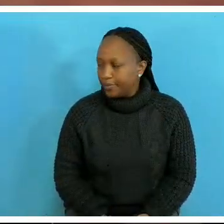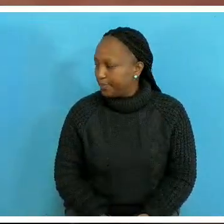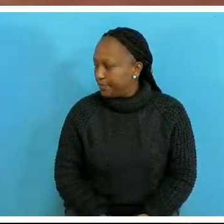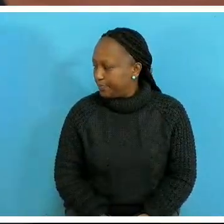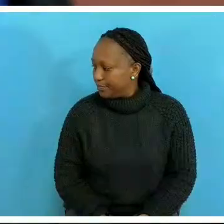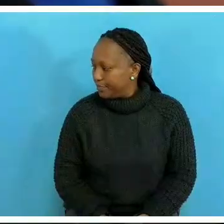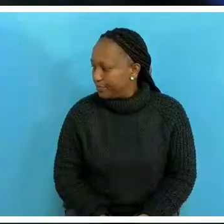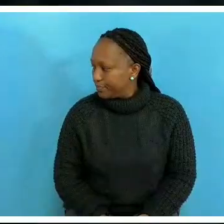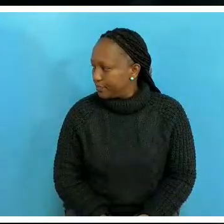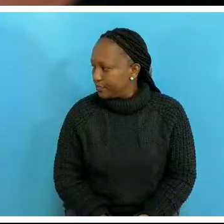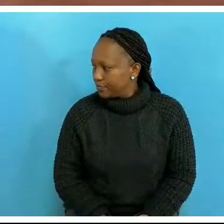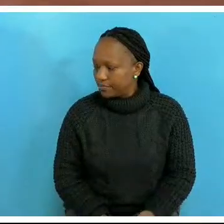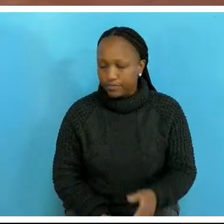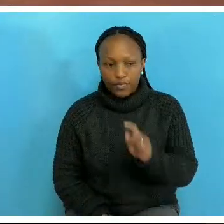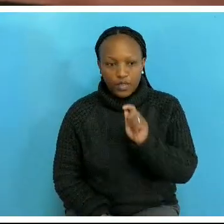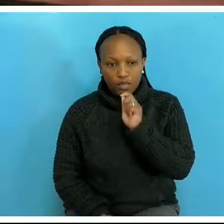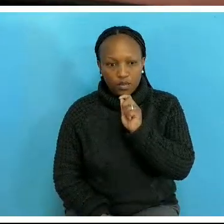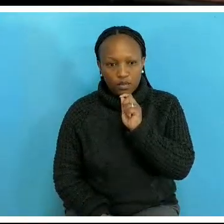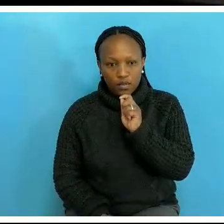Good morning, goeiemôre.